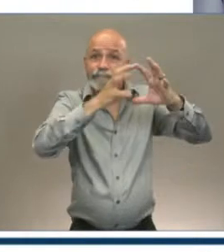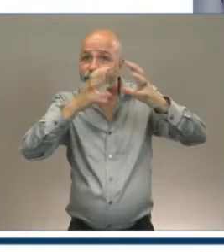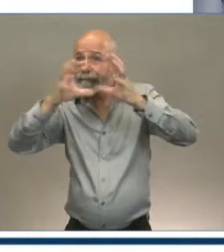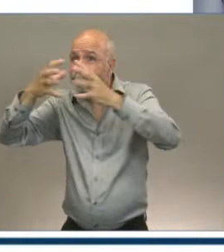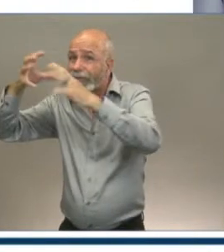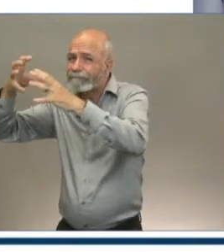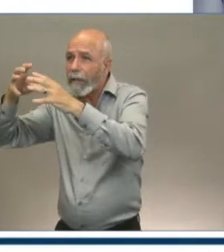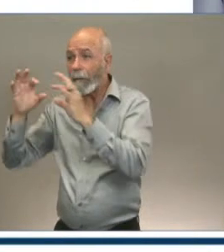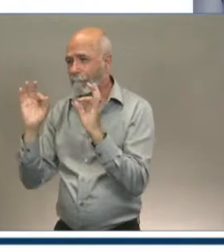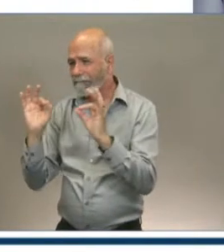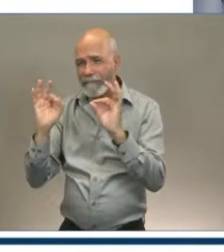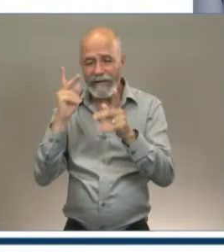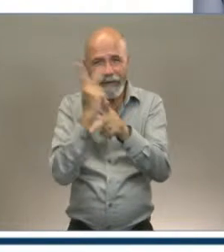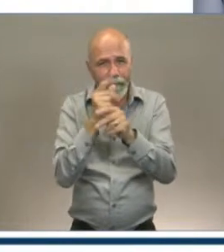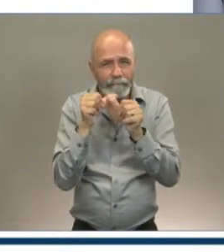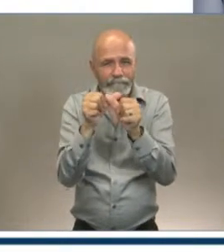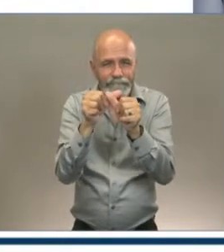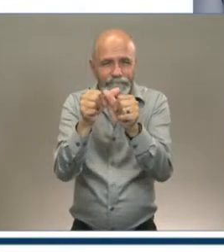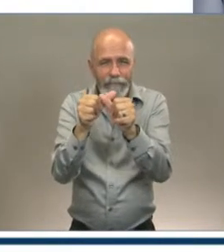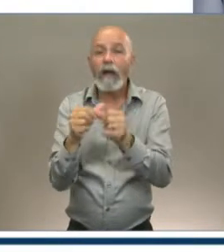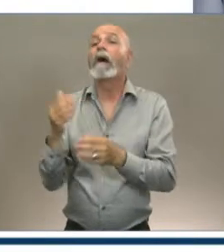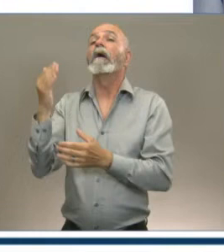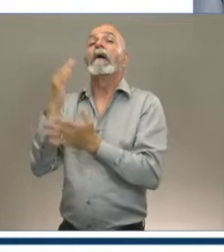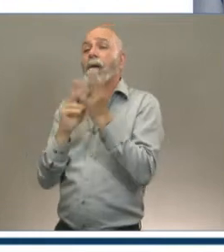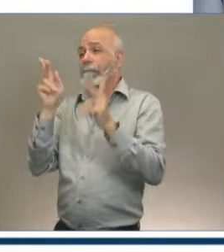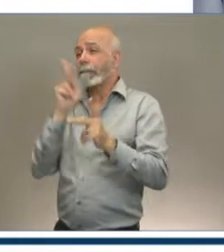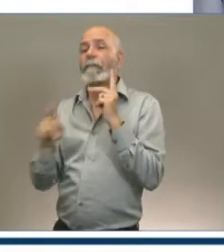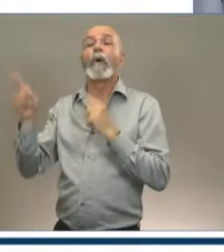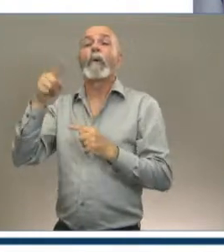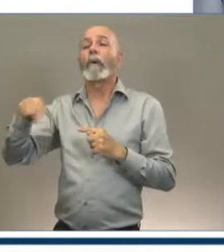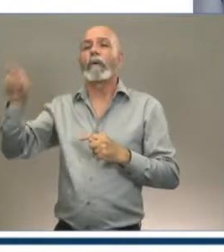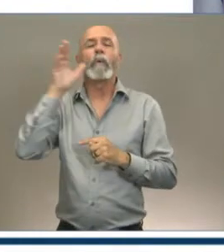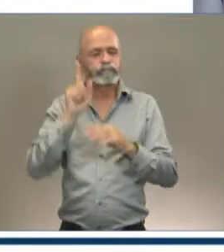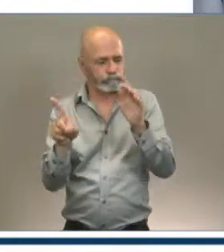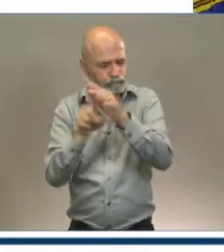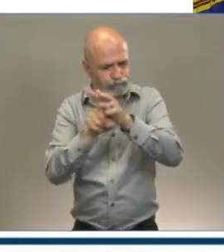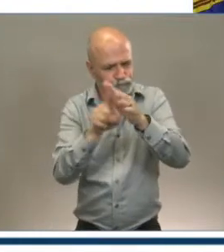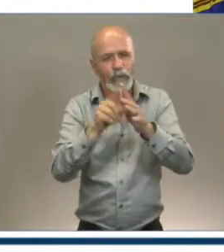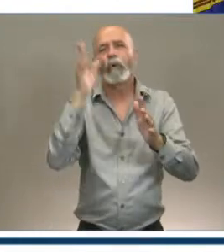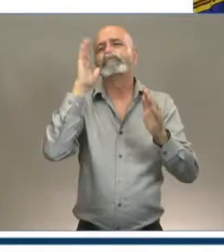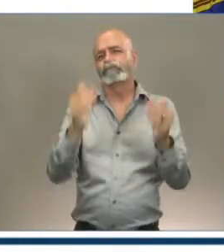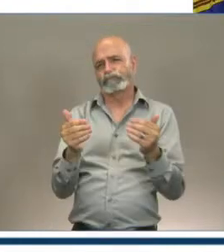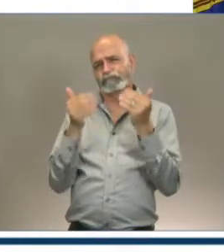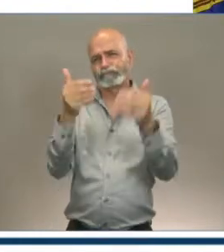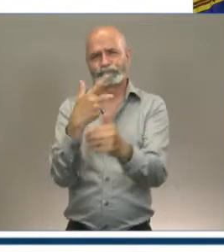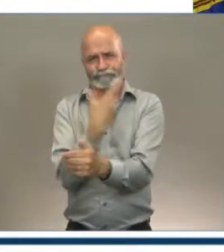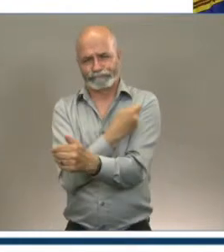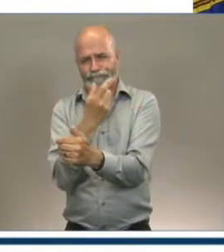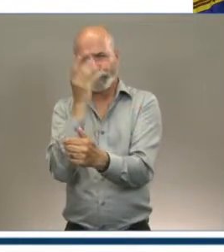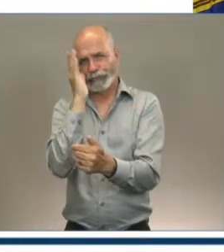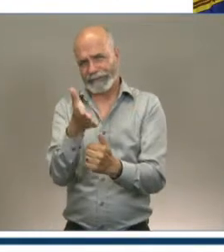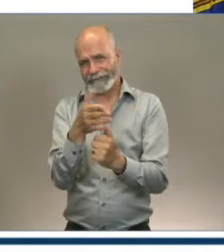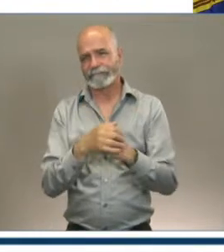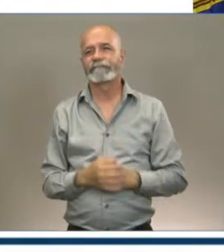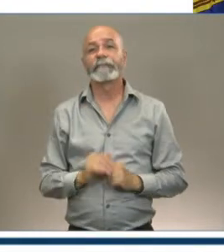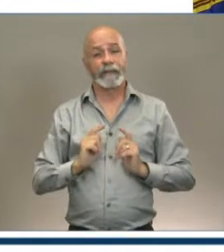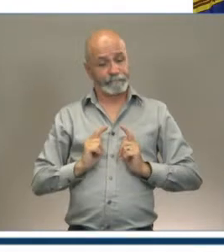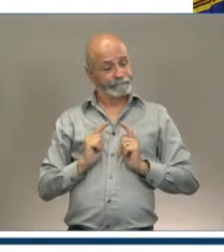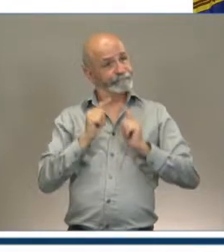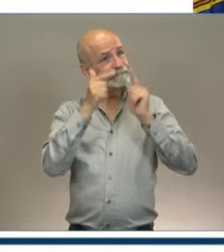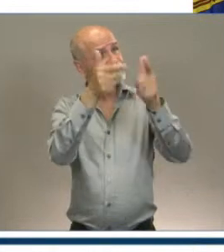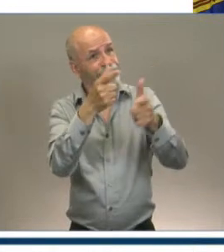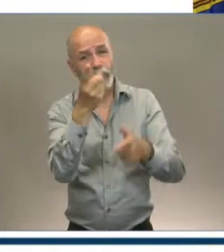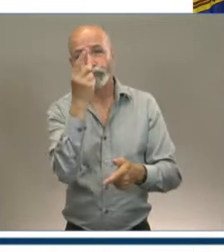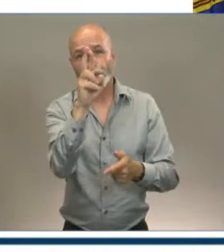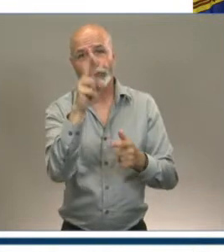have confidence that Nova Scotians will continue to show up. And I'll turn it over to Dr. Strang. Thank you, Premier. Thank you, Dr. Carr, and good